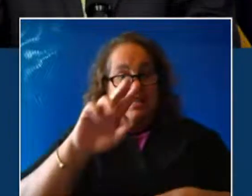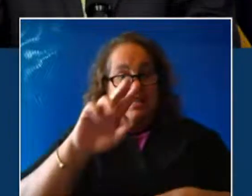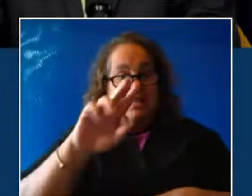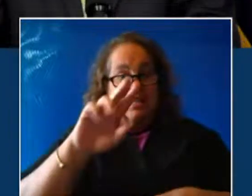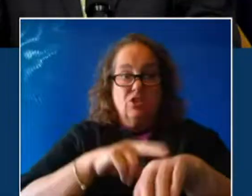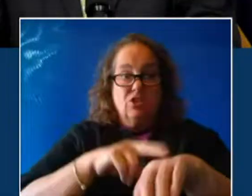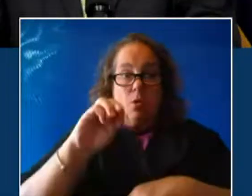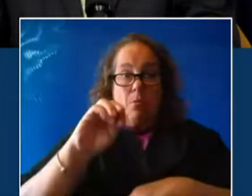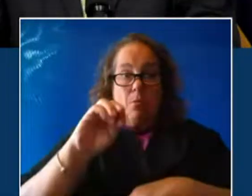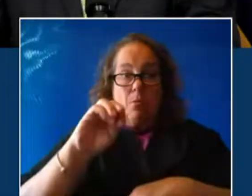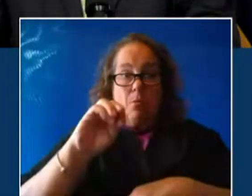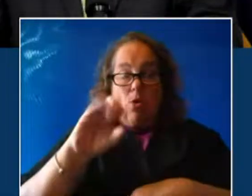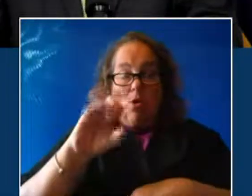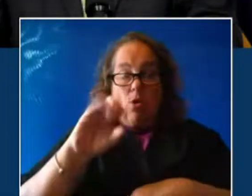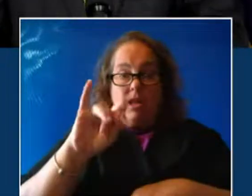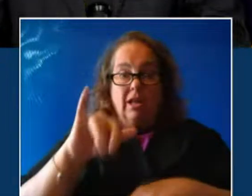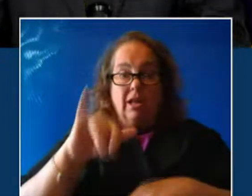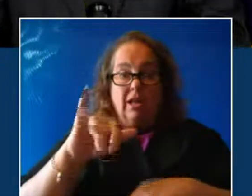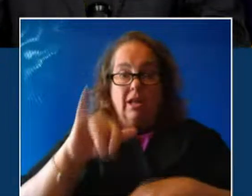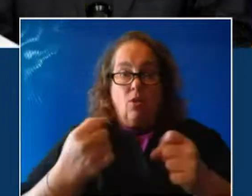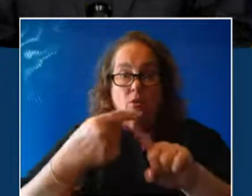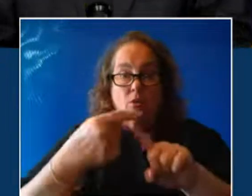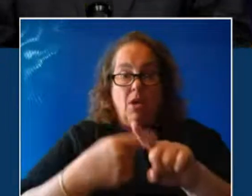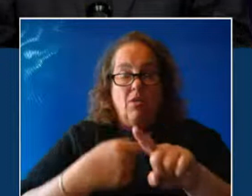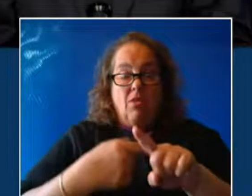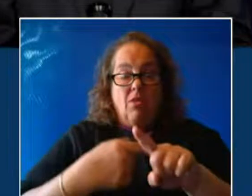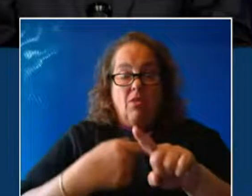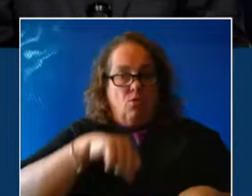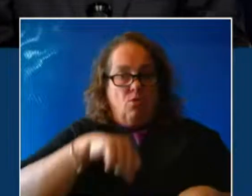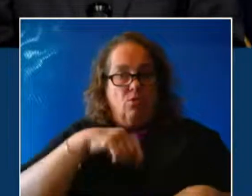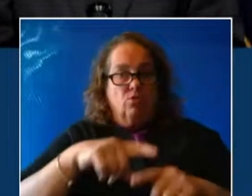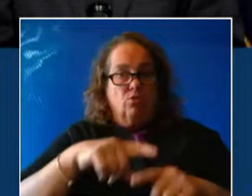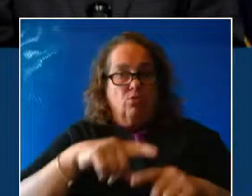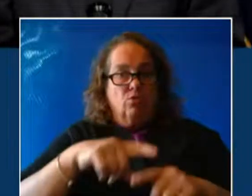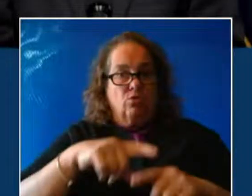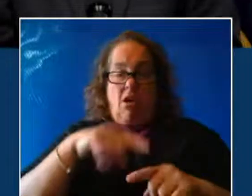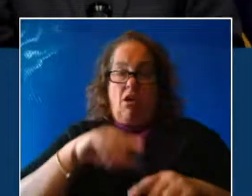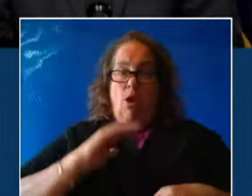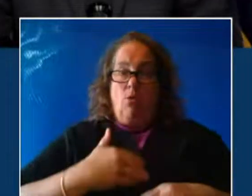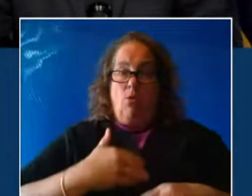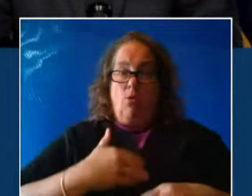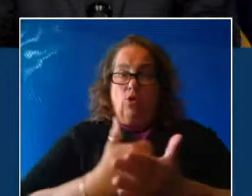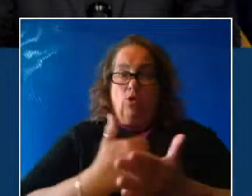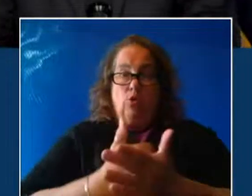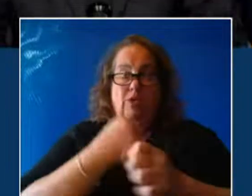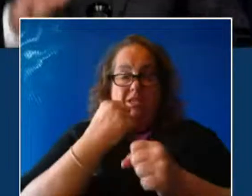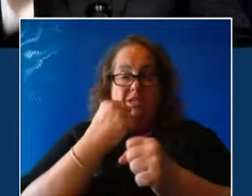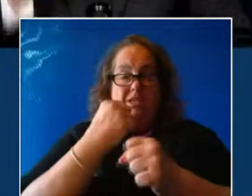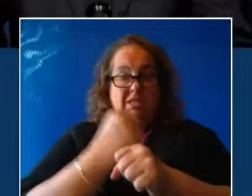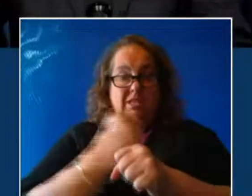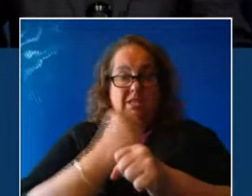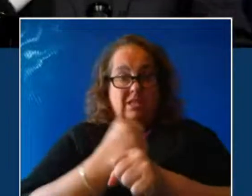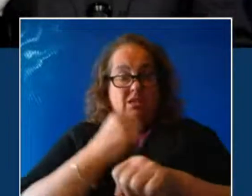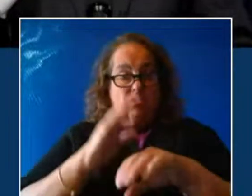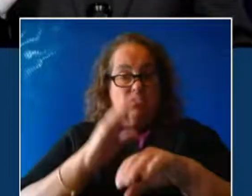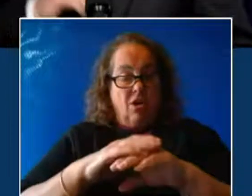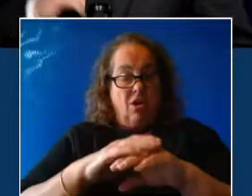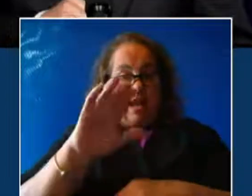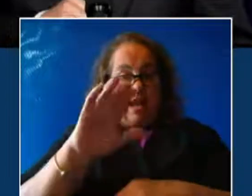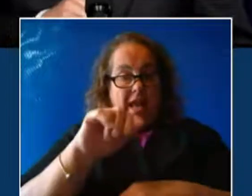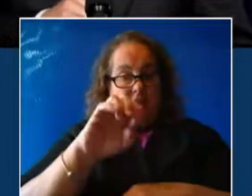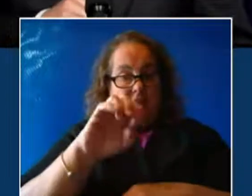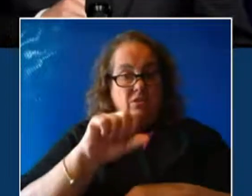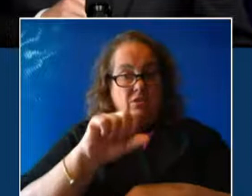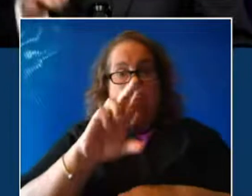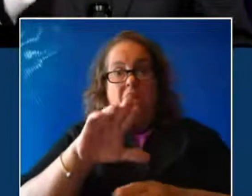statistics on cases and deaths, we have now either achieved